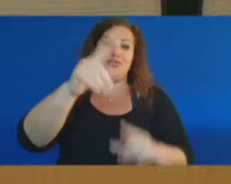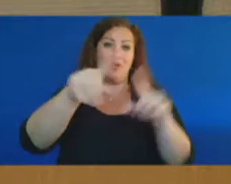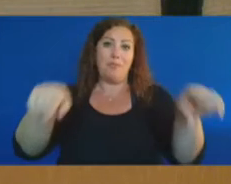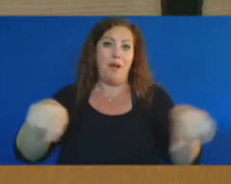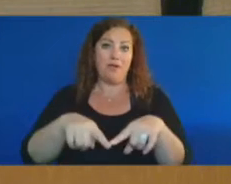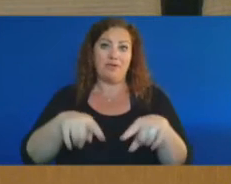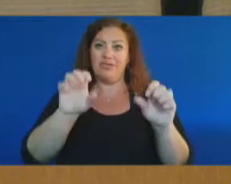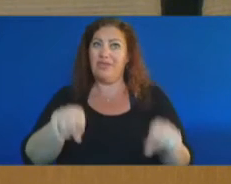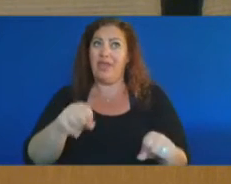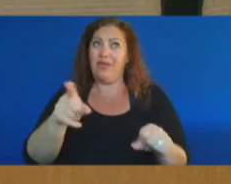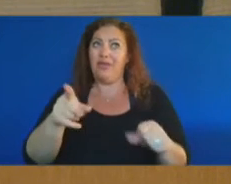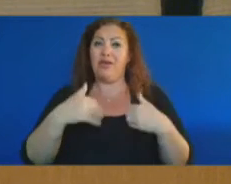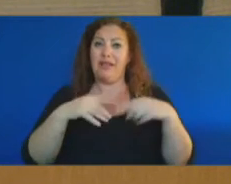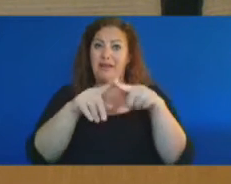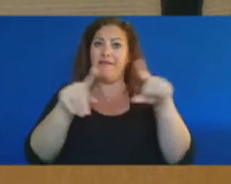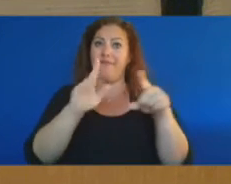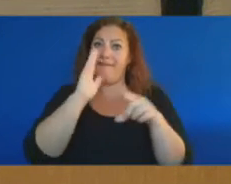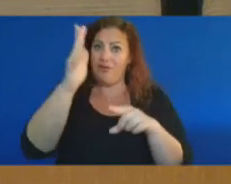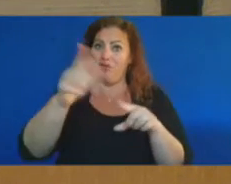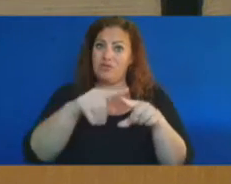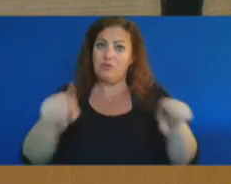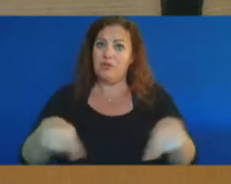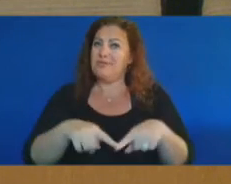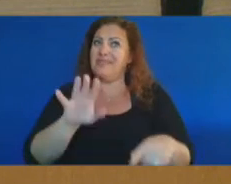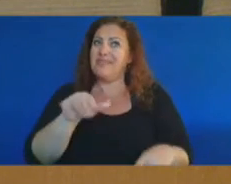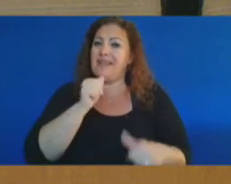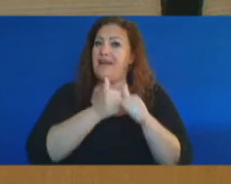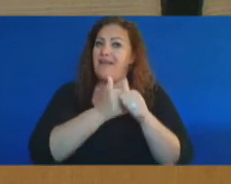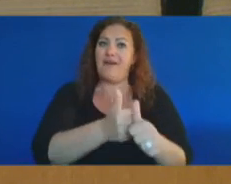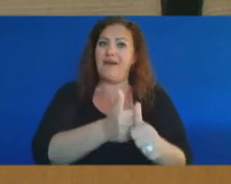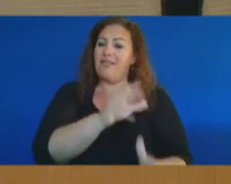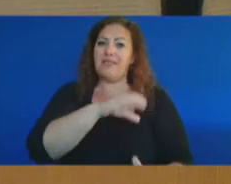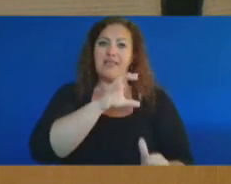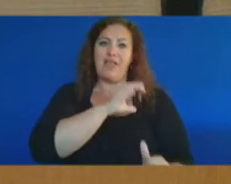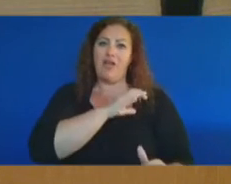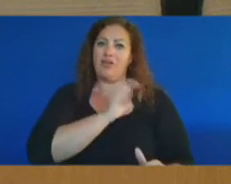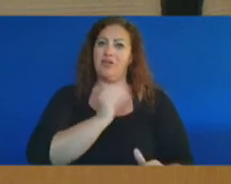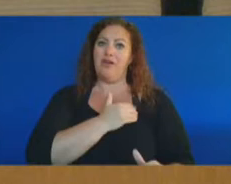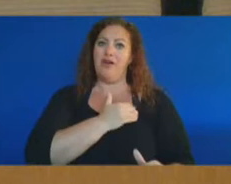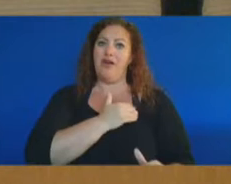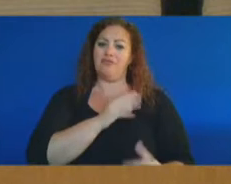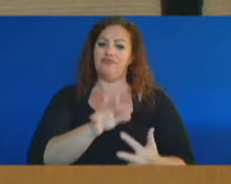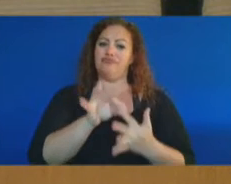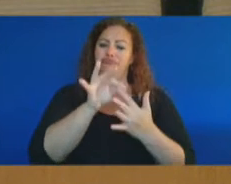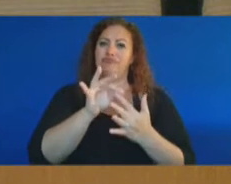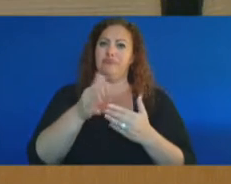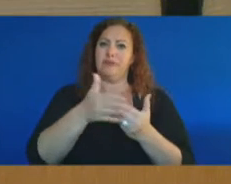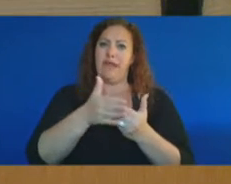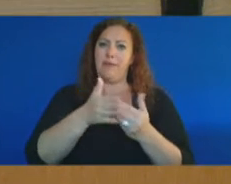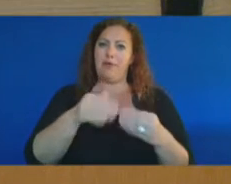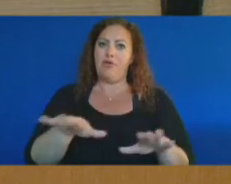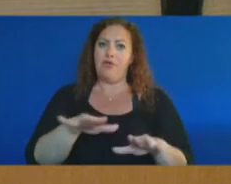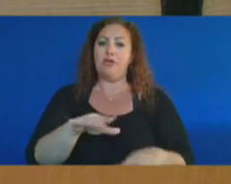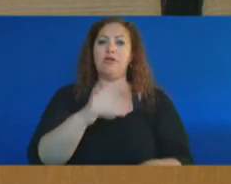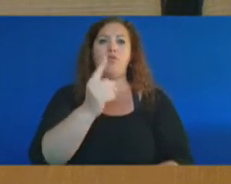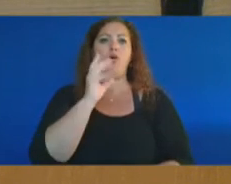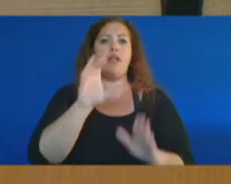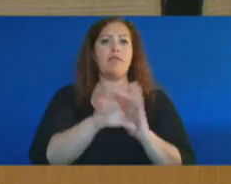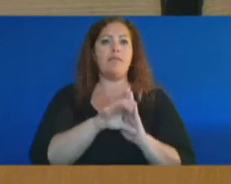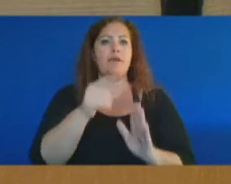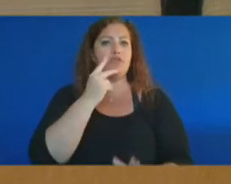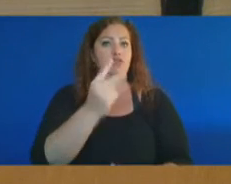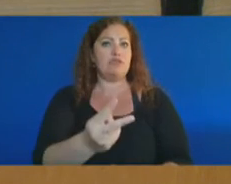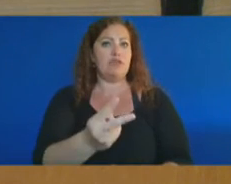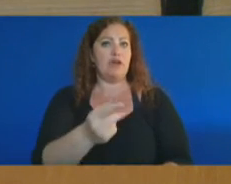Parcels is inconsistent with the character of our distinctive neighborhood um the one of the pictures that you saw of a